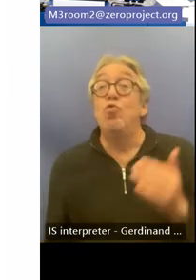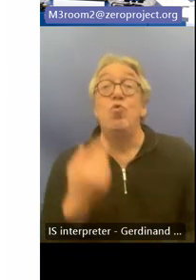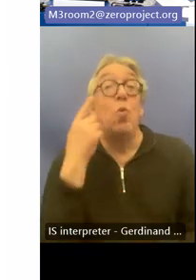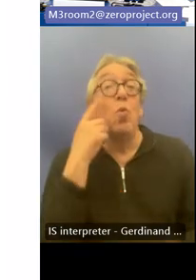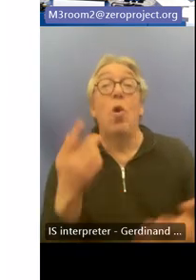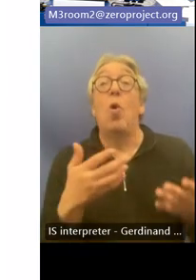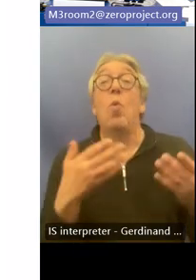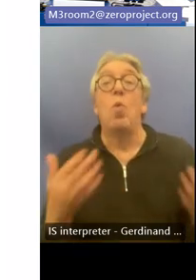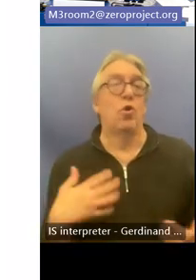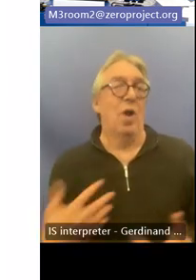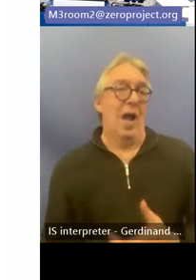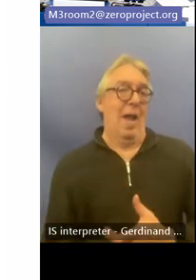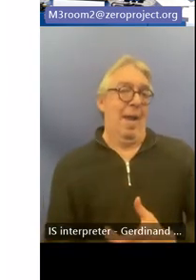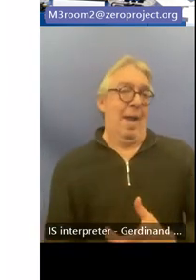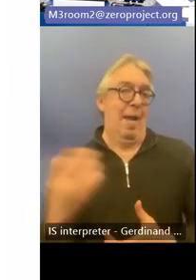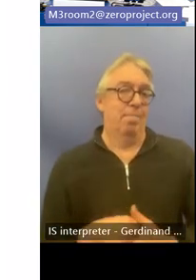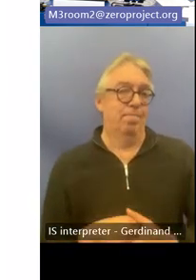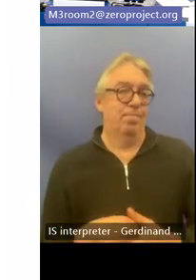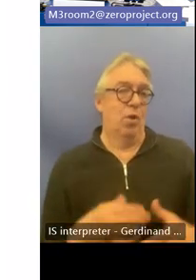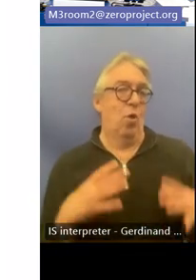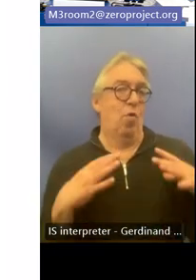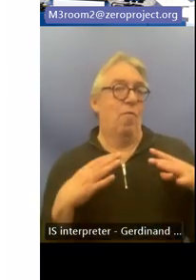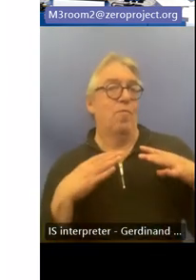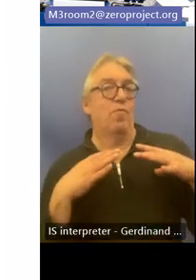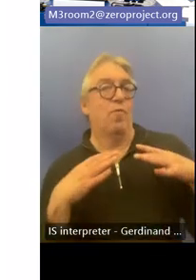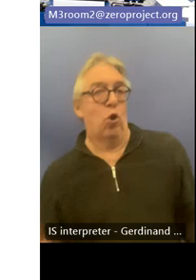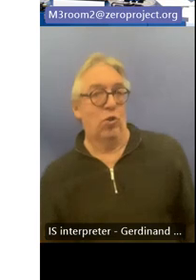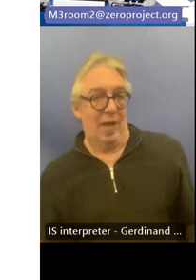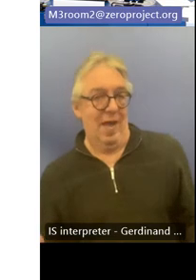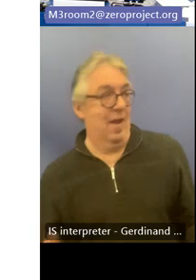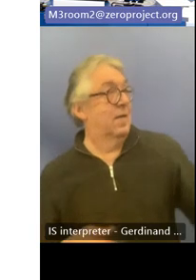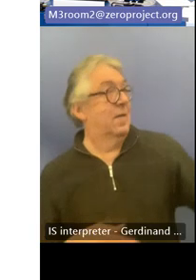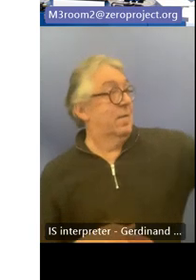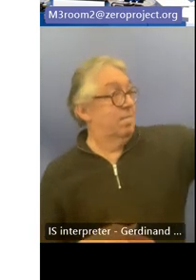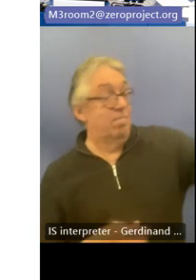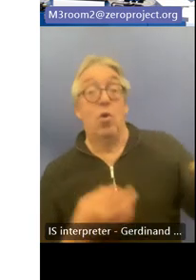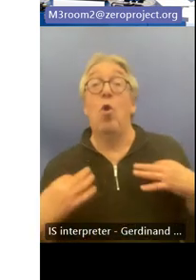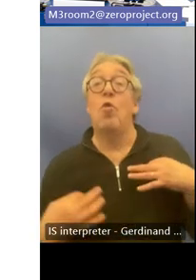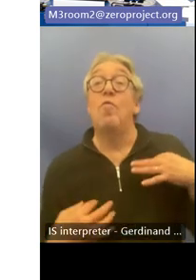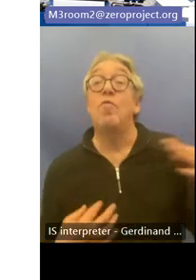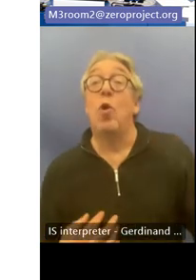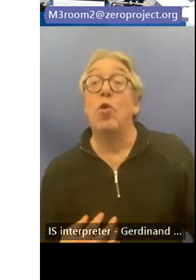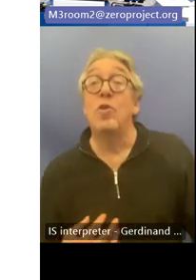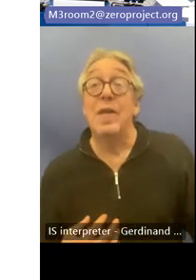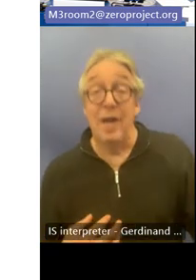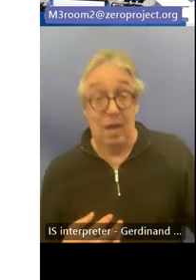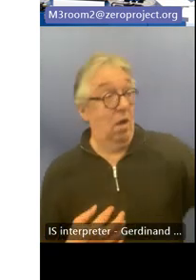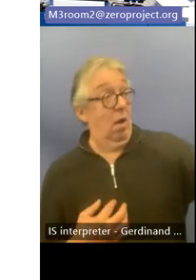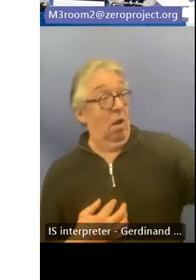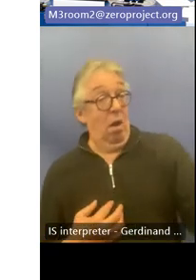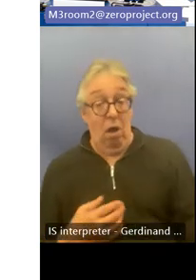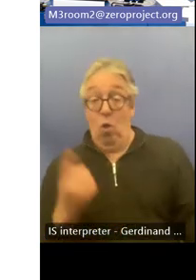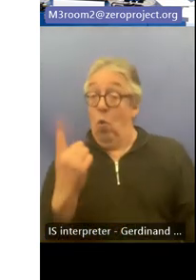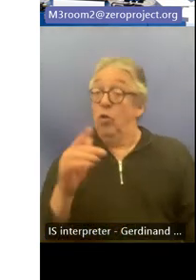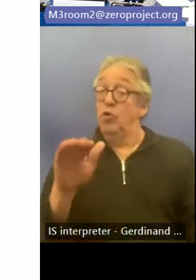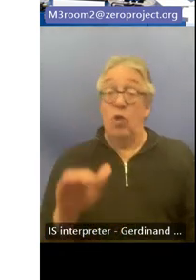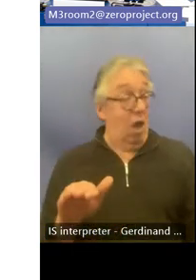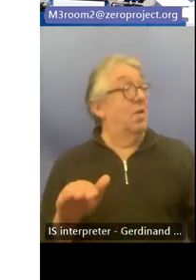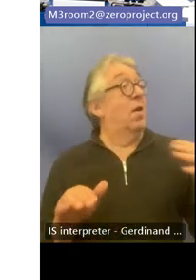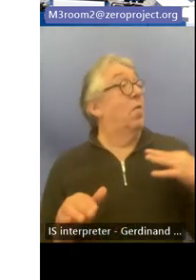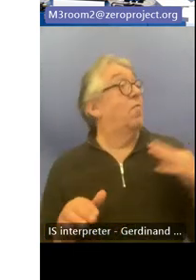community volunteers, one children for one volunteer, and they are not the member of the families. So we have around at